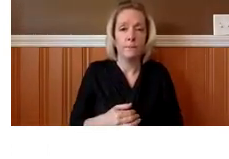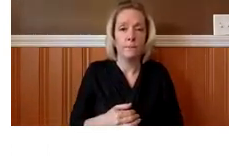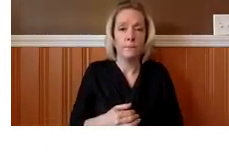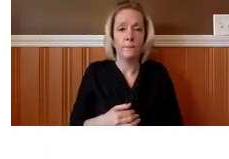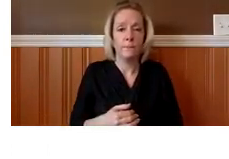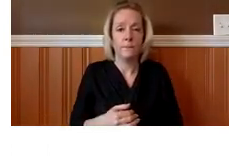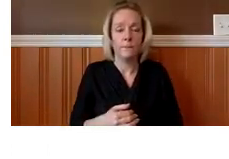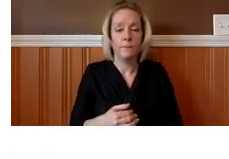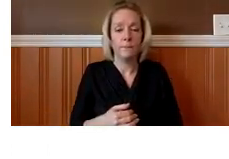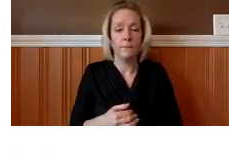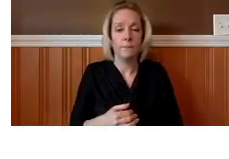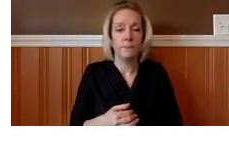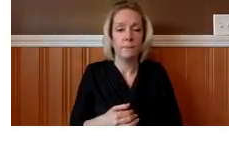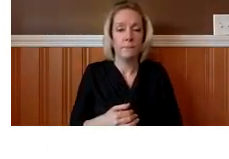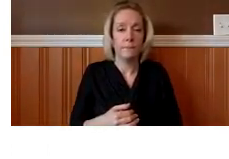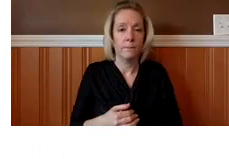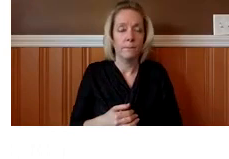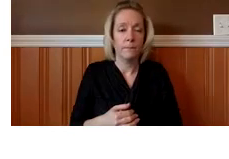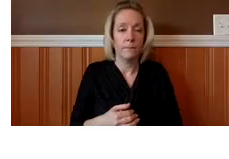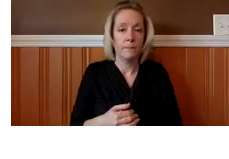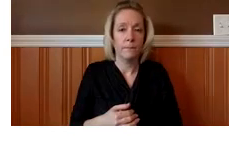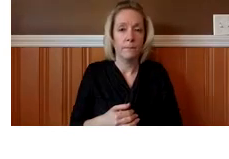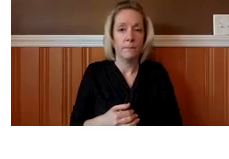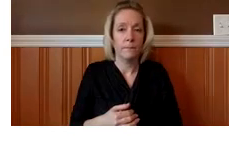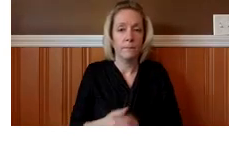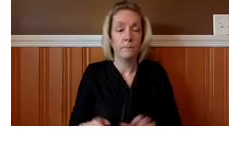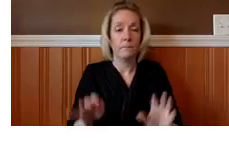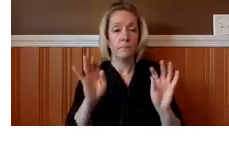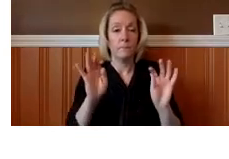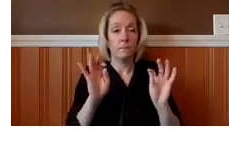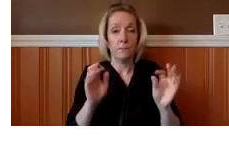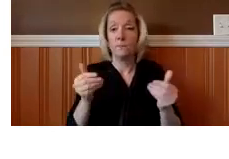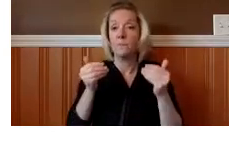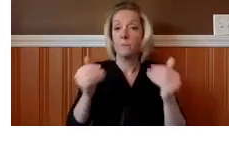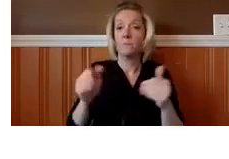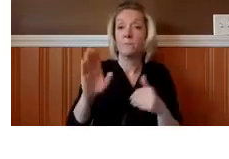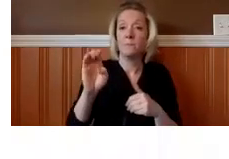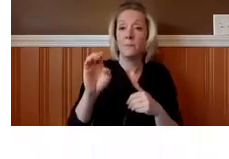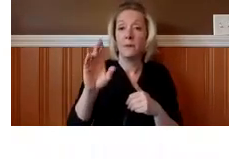All right, and so you're good to go.